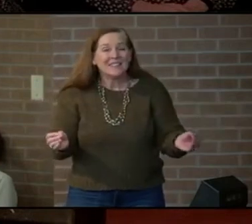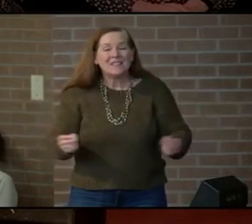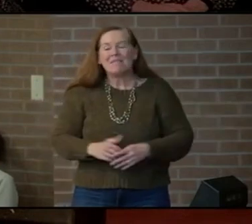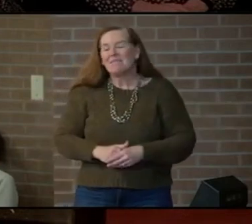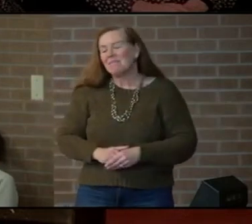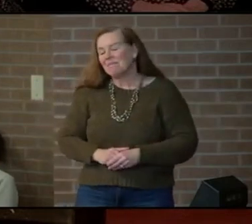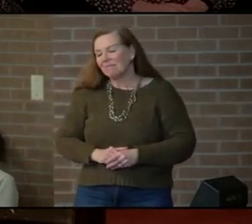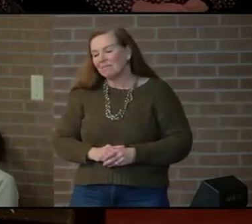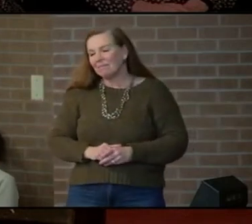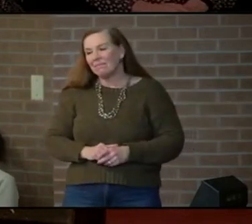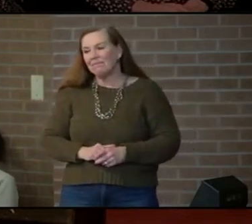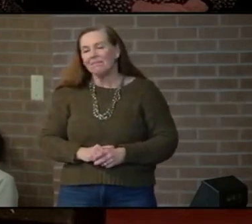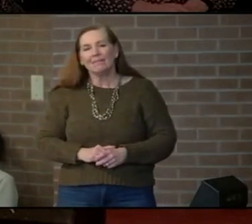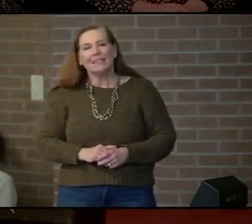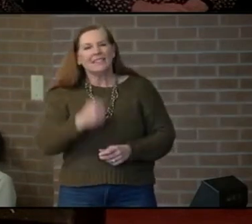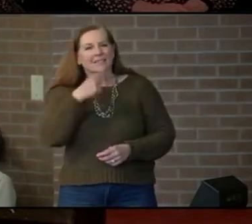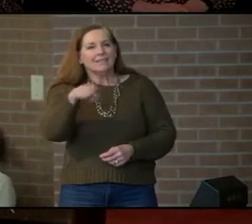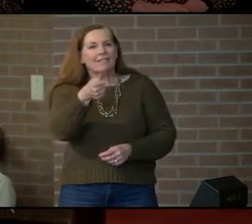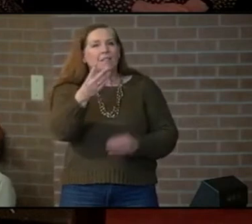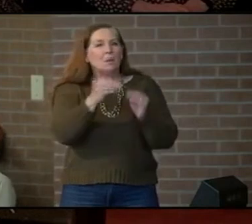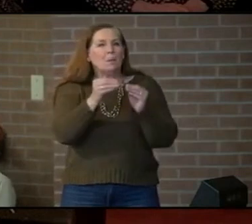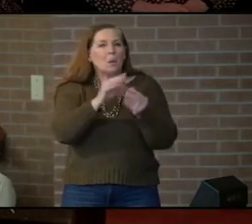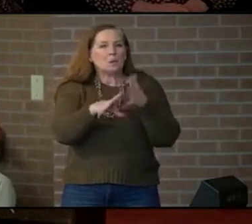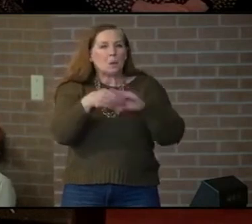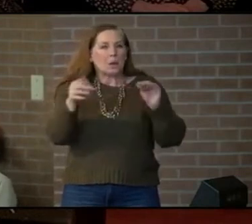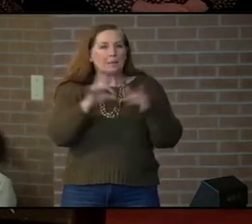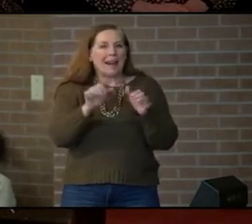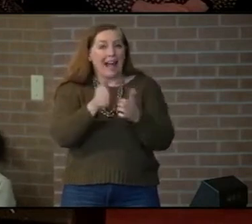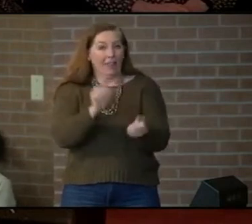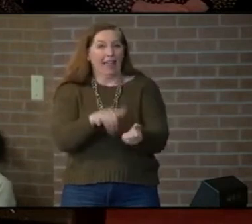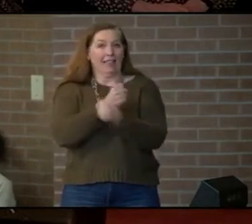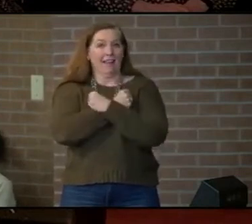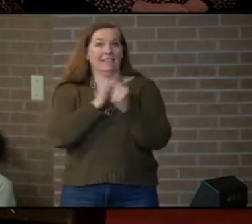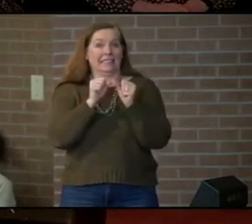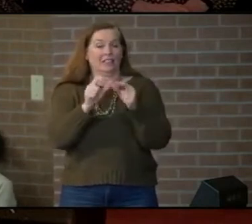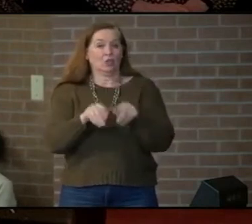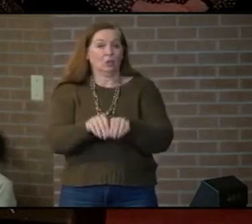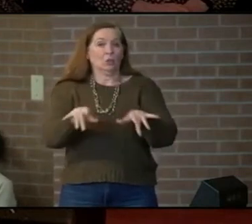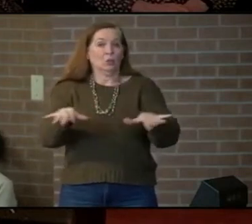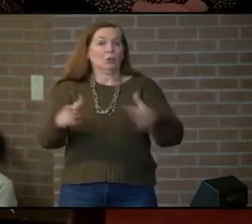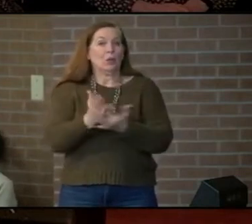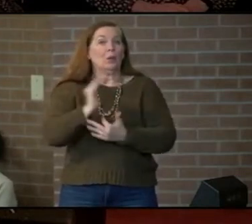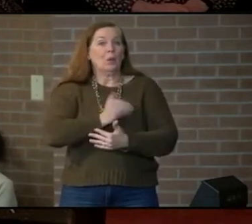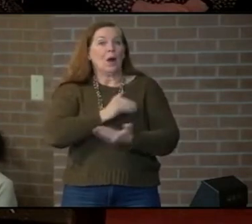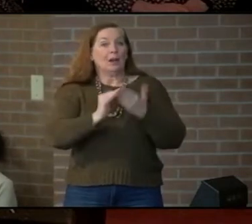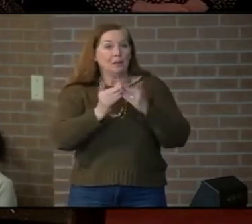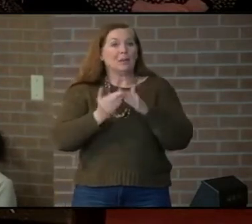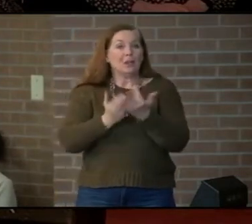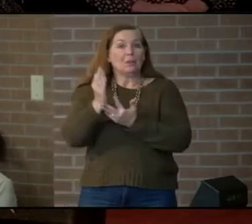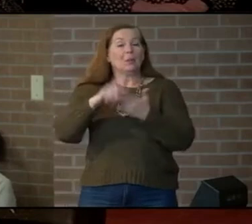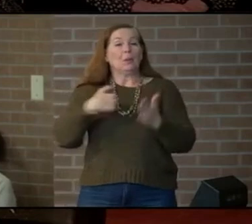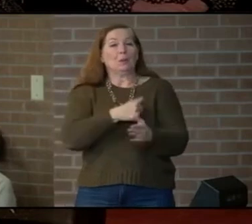I want you to hear a few more stories of how that love continues to ripple through our community and through what we